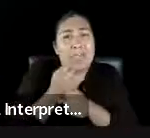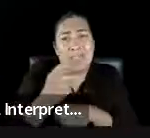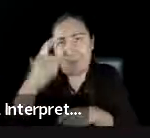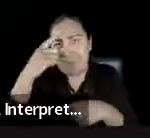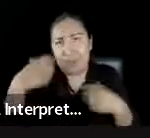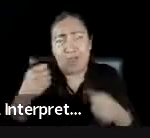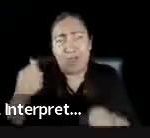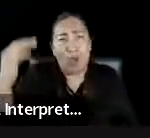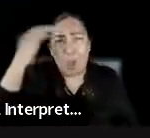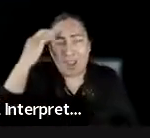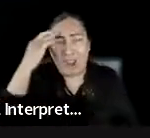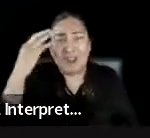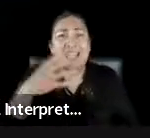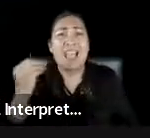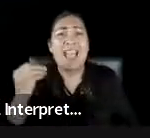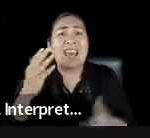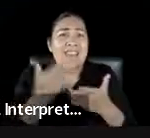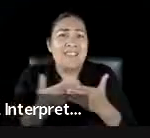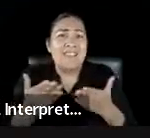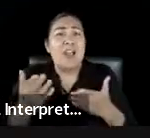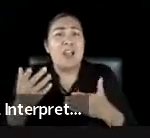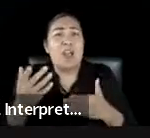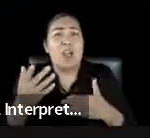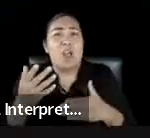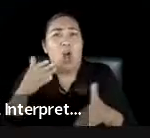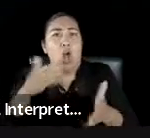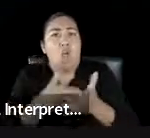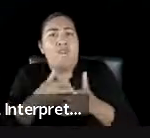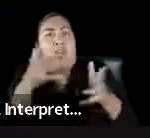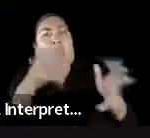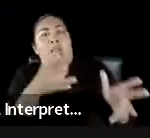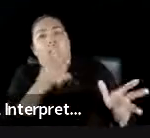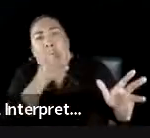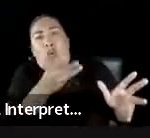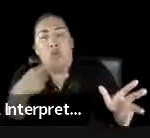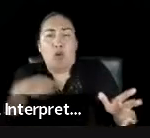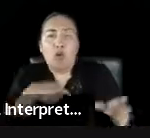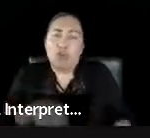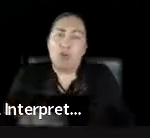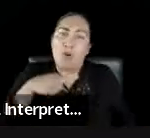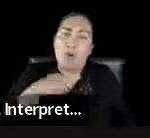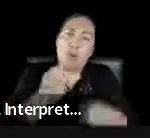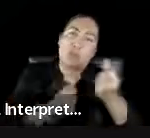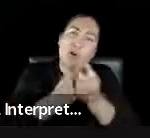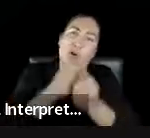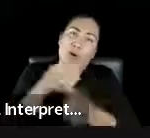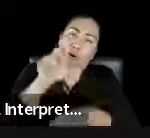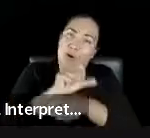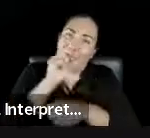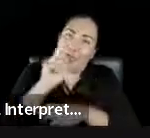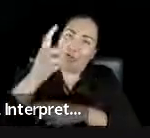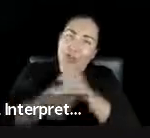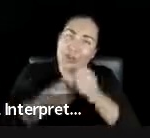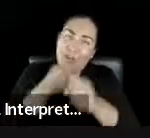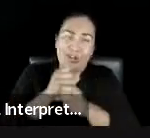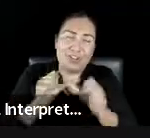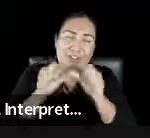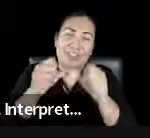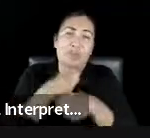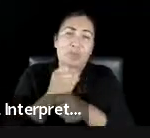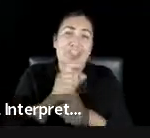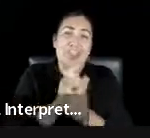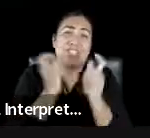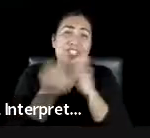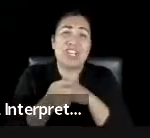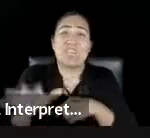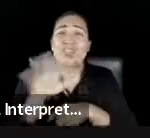left uncovered. We're so proud, honored, and grateful to support your work for the third year. Continue to make change in your communities.